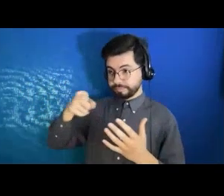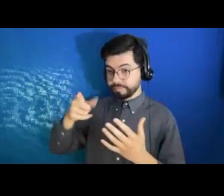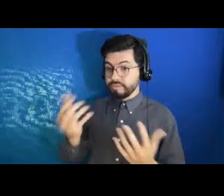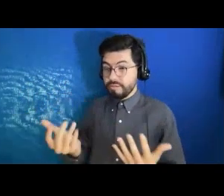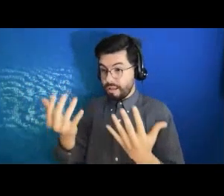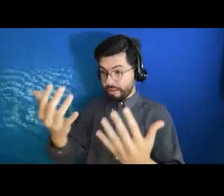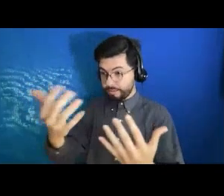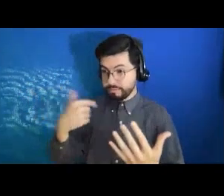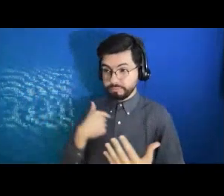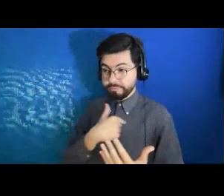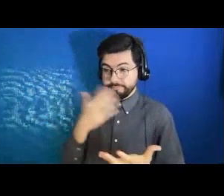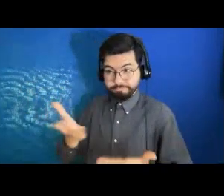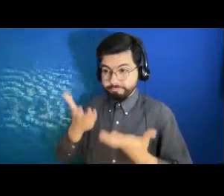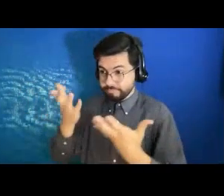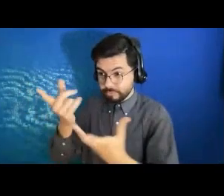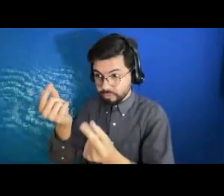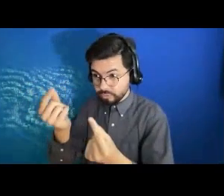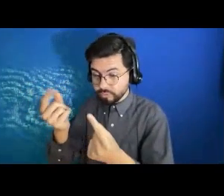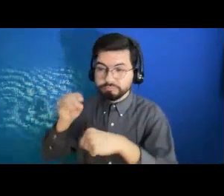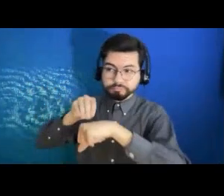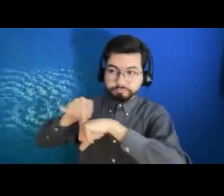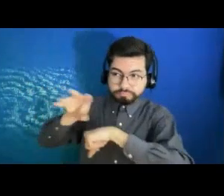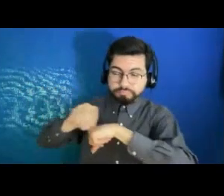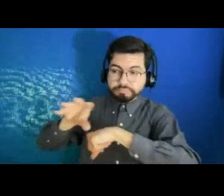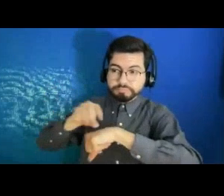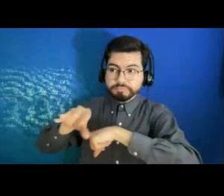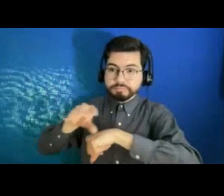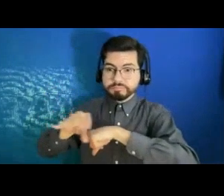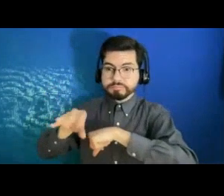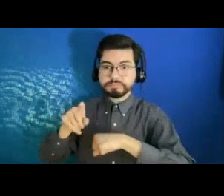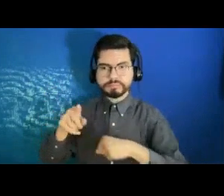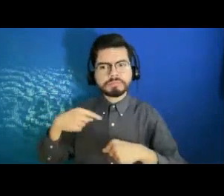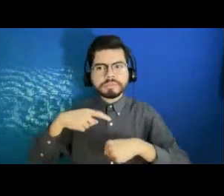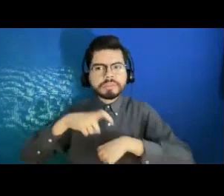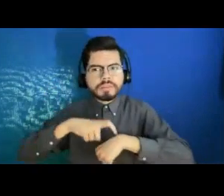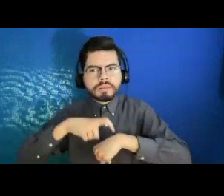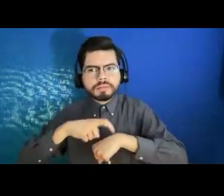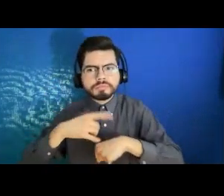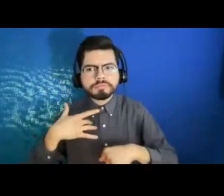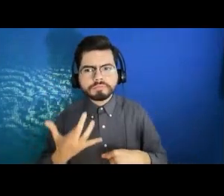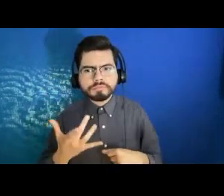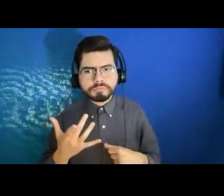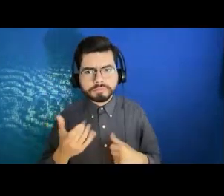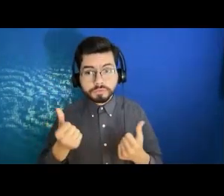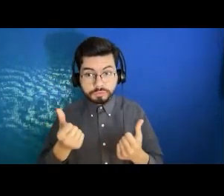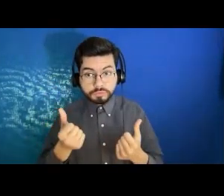So that's our lane that we drive in. How am I doing on time? I'm good.